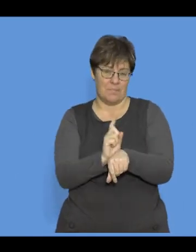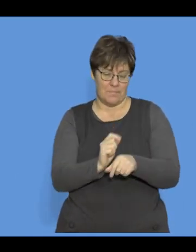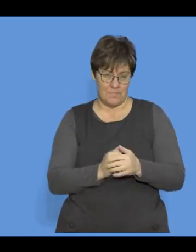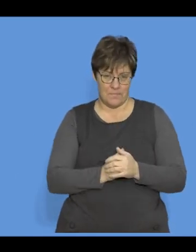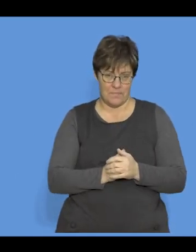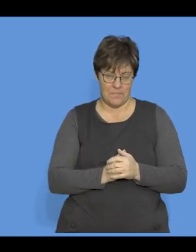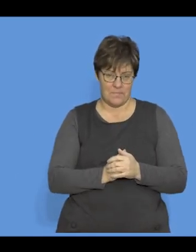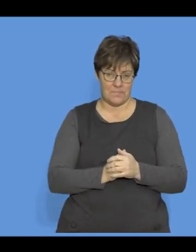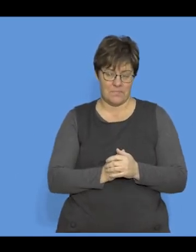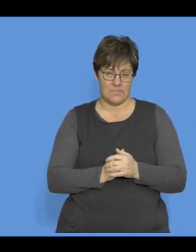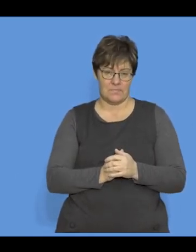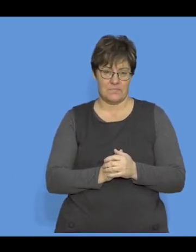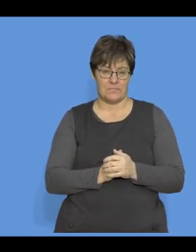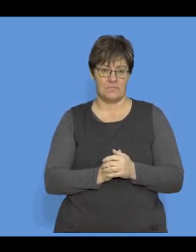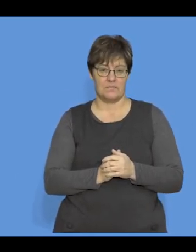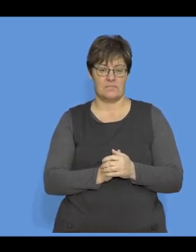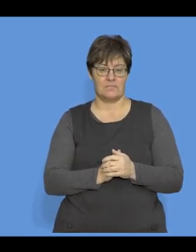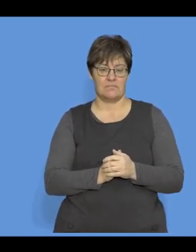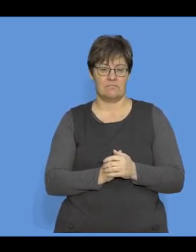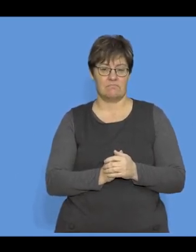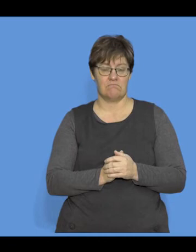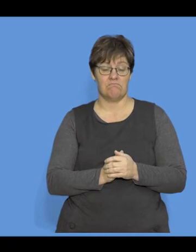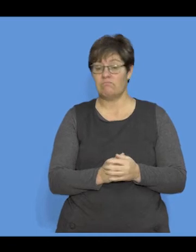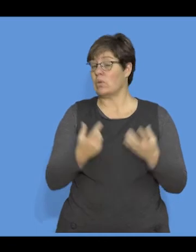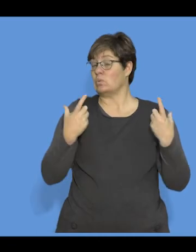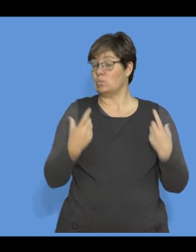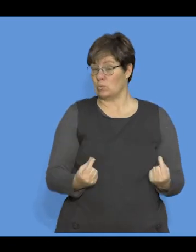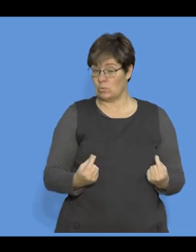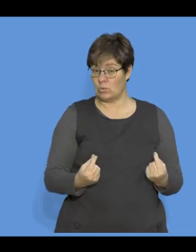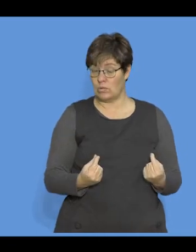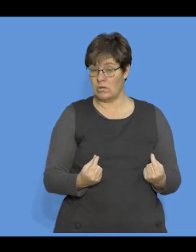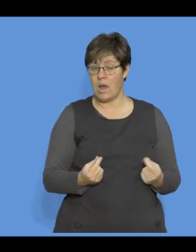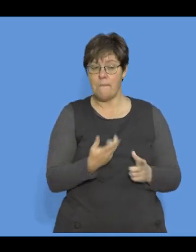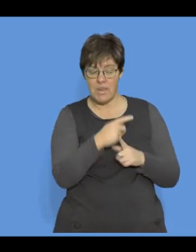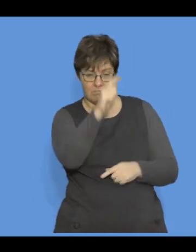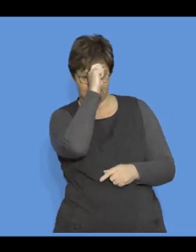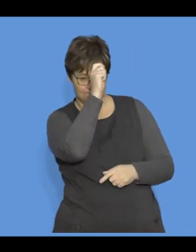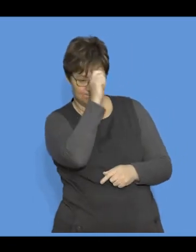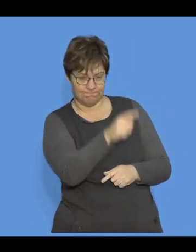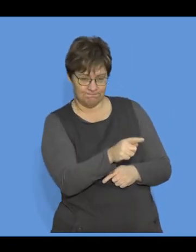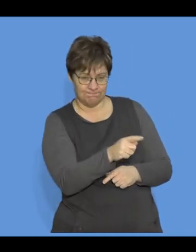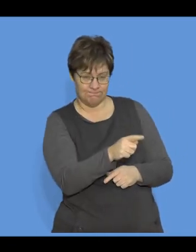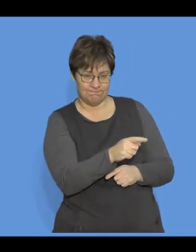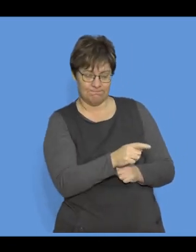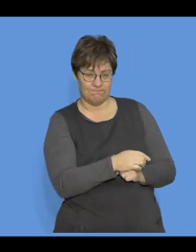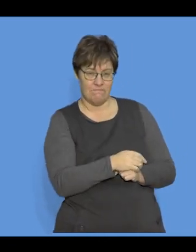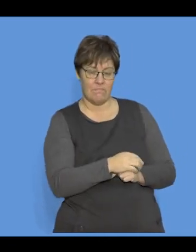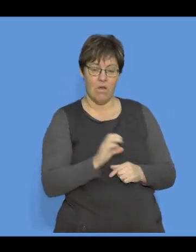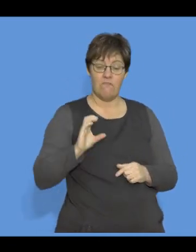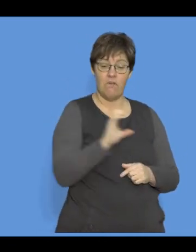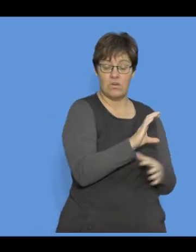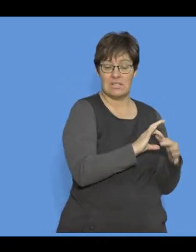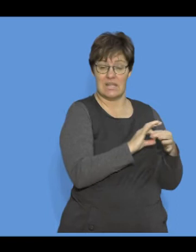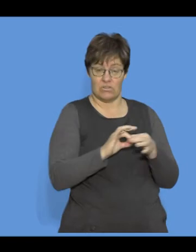simultaneously. And what you're going to do there is to recognize the force of tension on